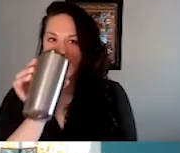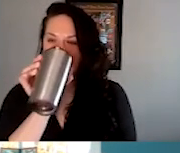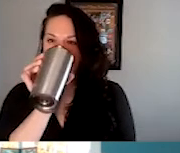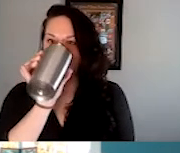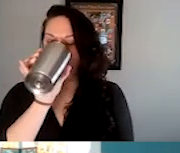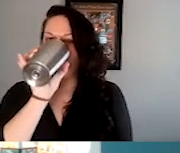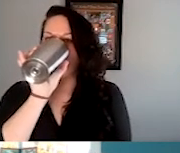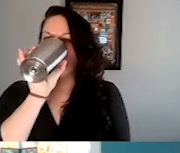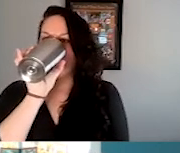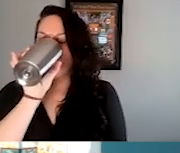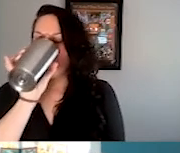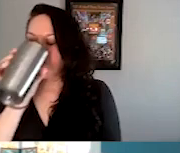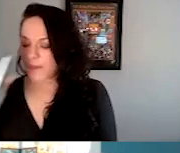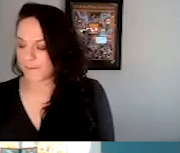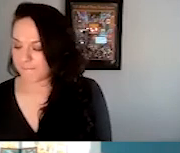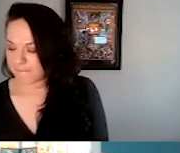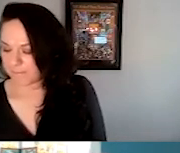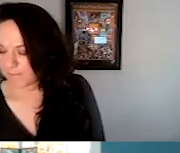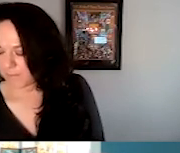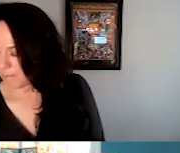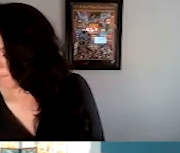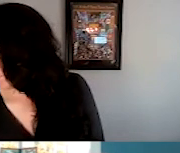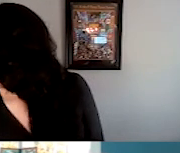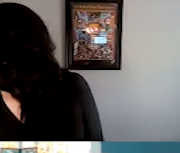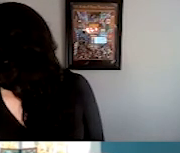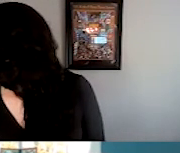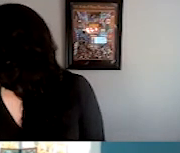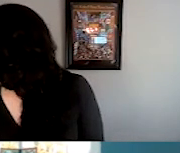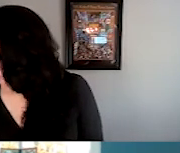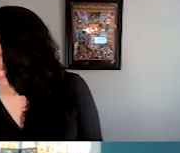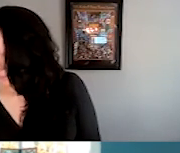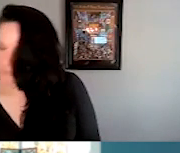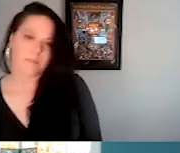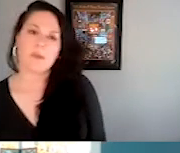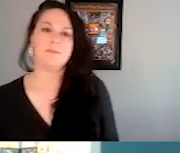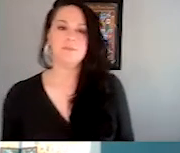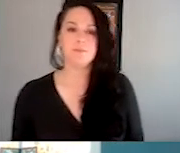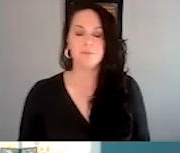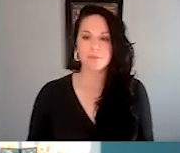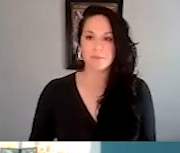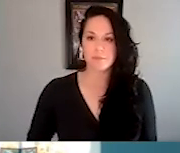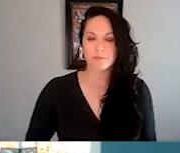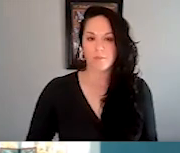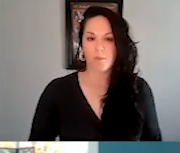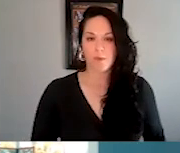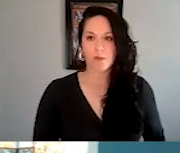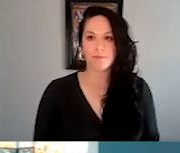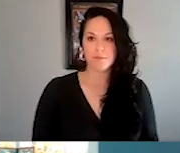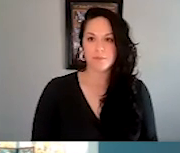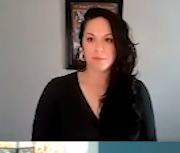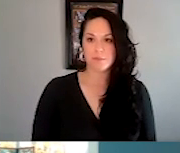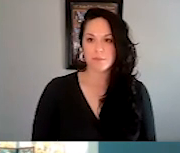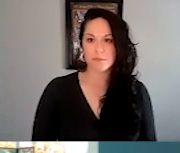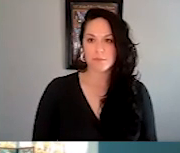in the community with all of your other partners and unlikely allies, parents, teachers, schools, everybody that has any